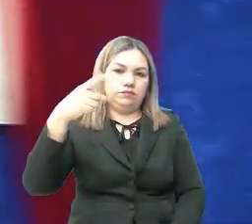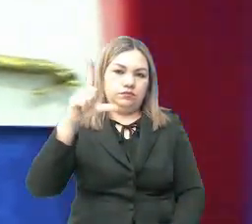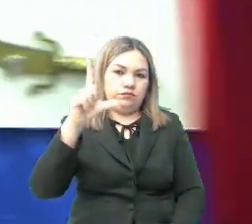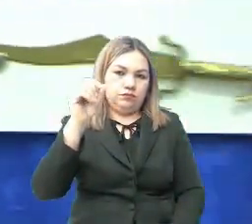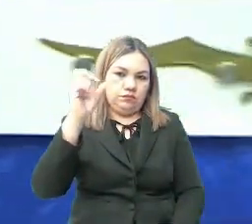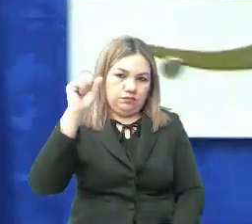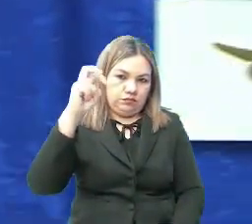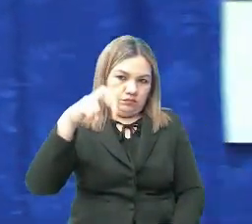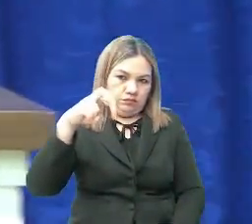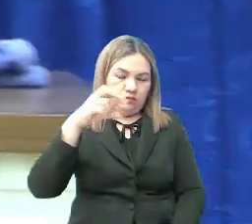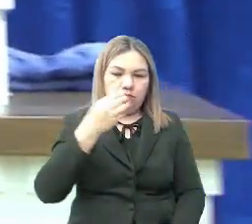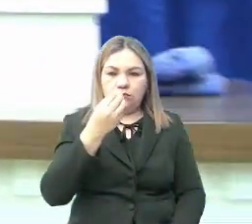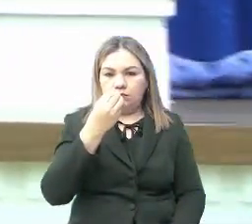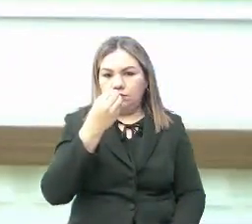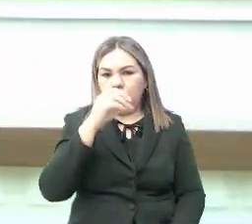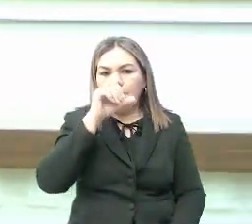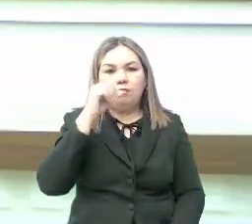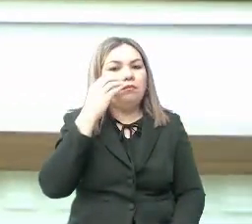father